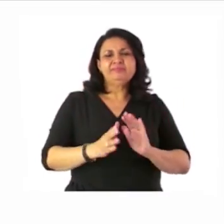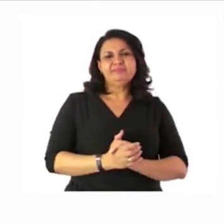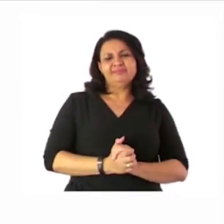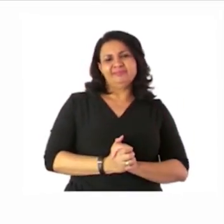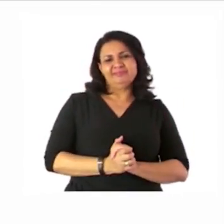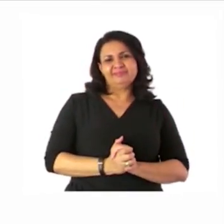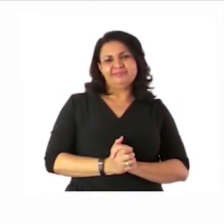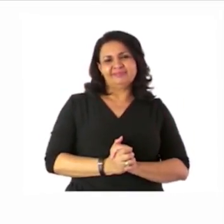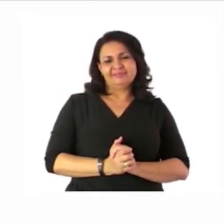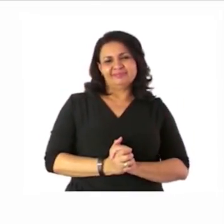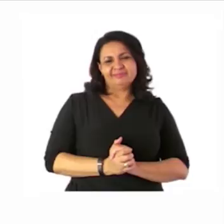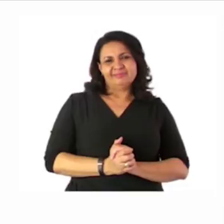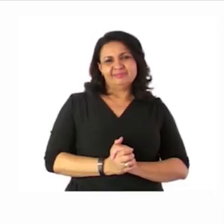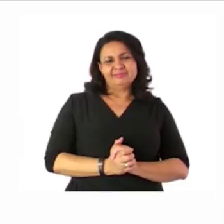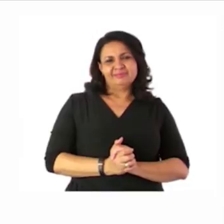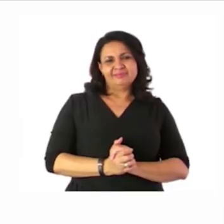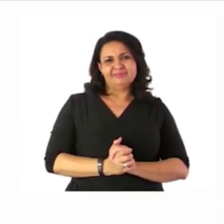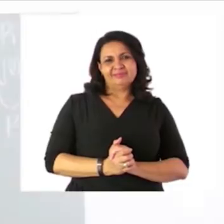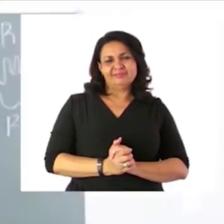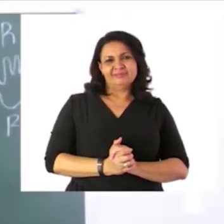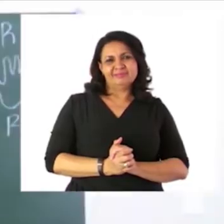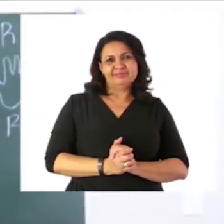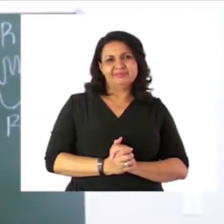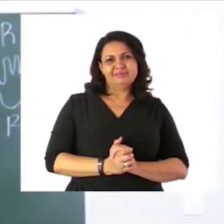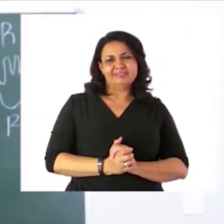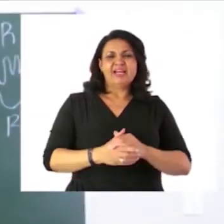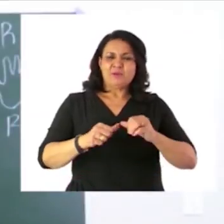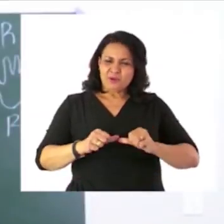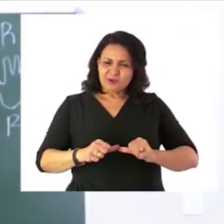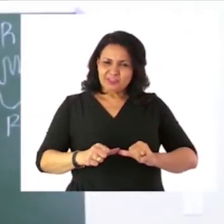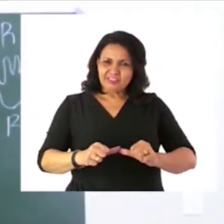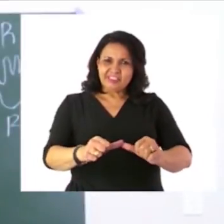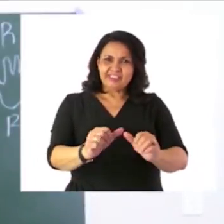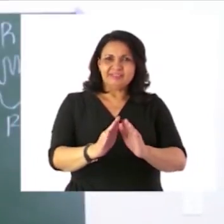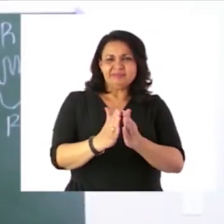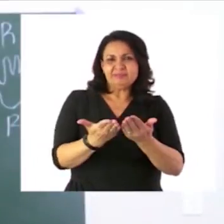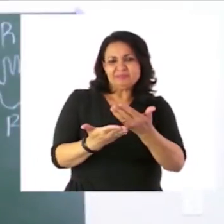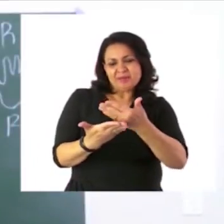dots now we're going to move on to page 29